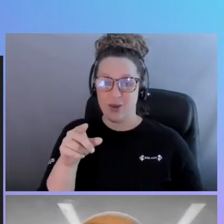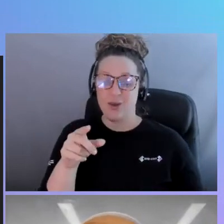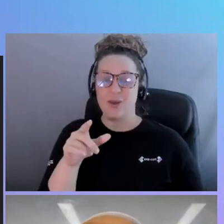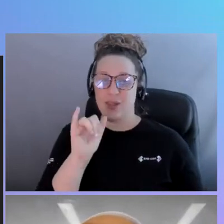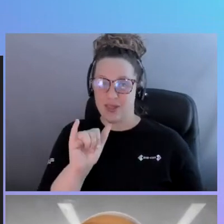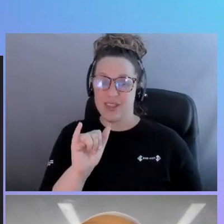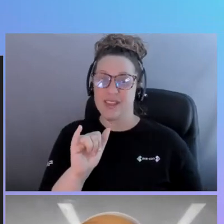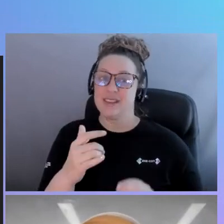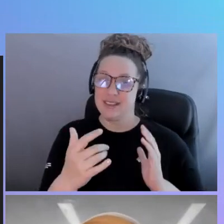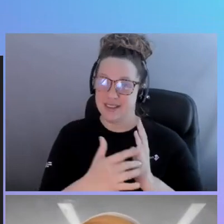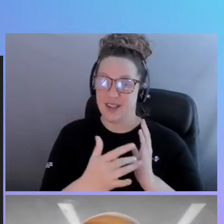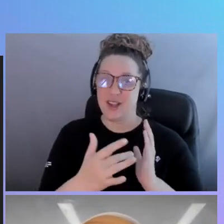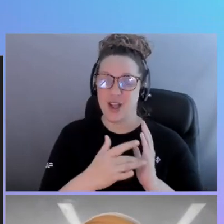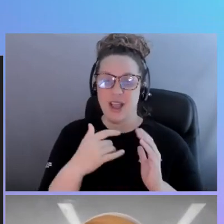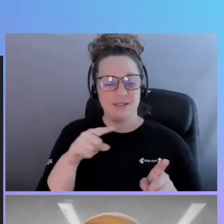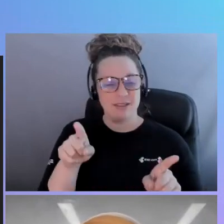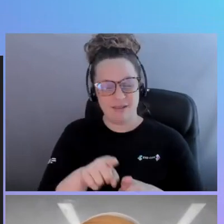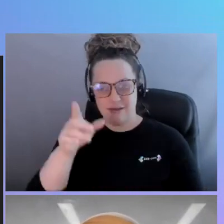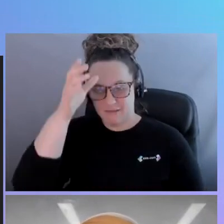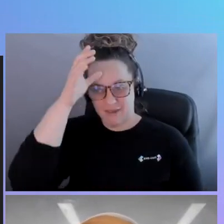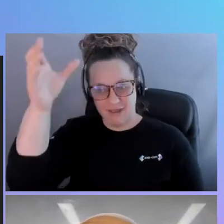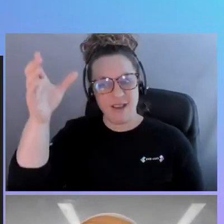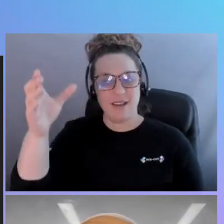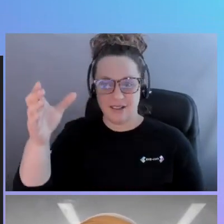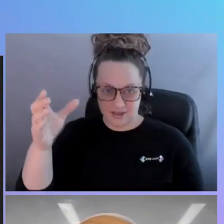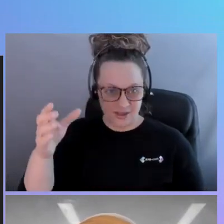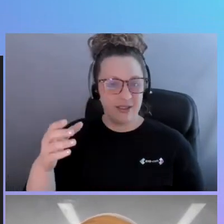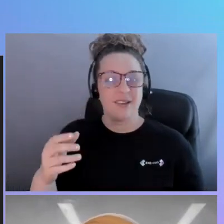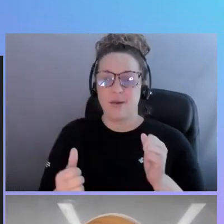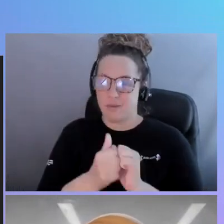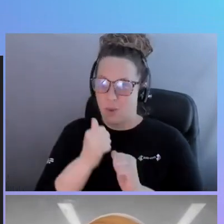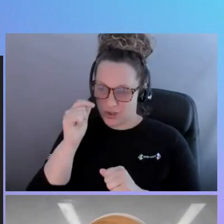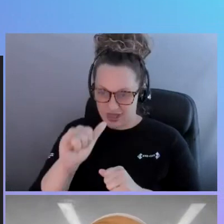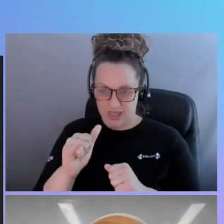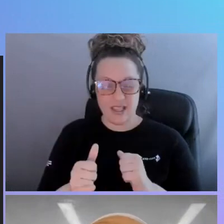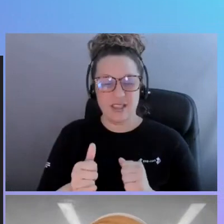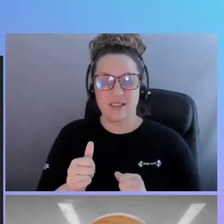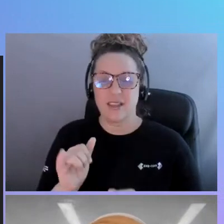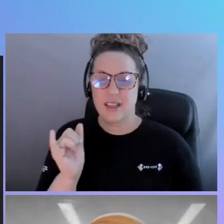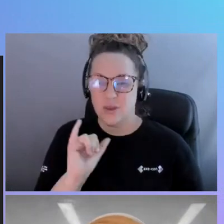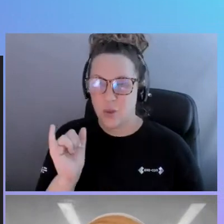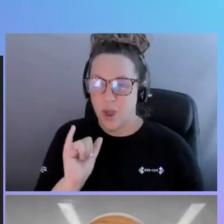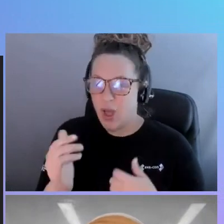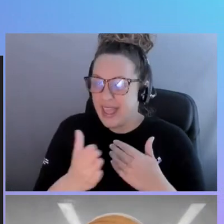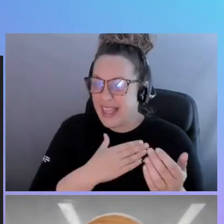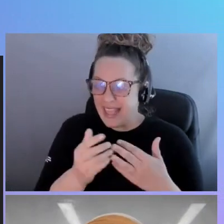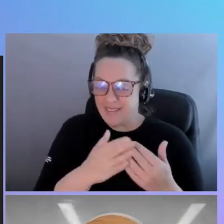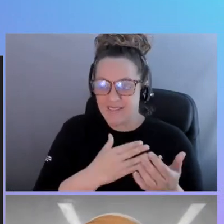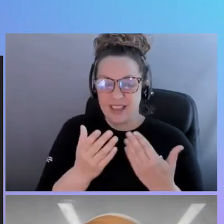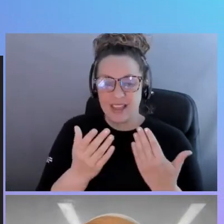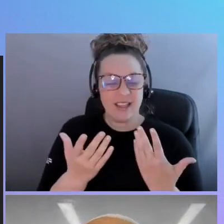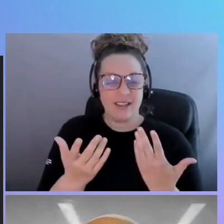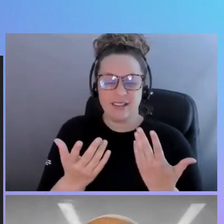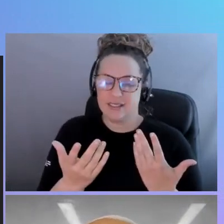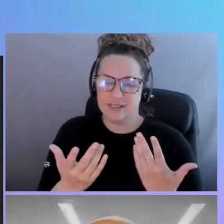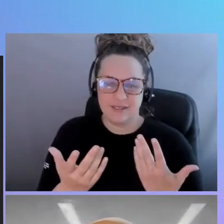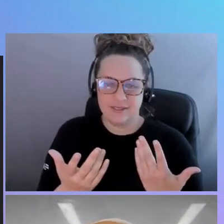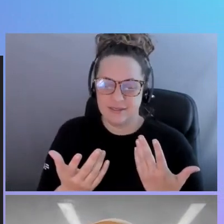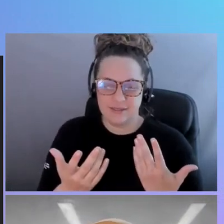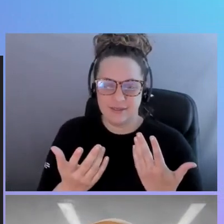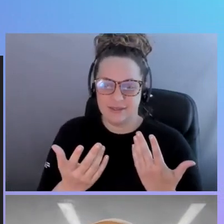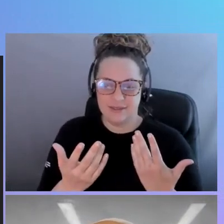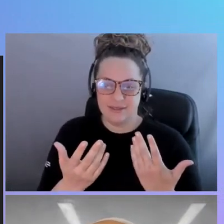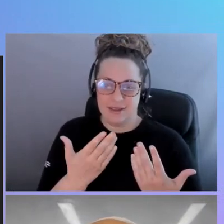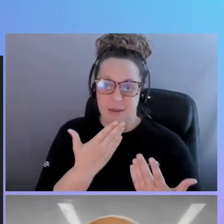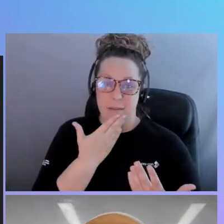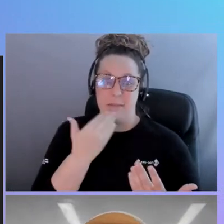has the same concept, applies most of these concepts as well, and even supports them better out